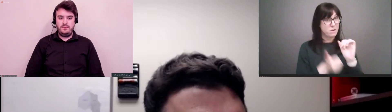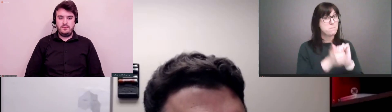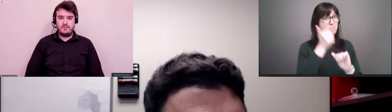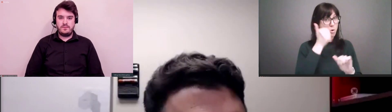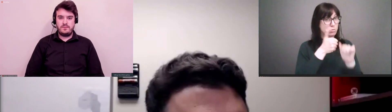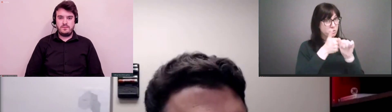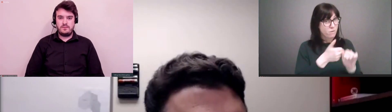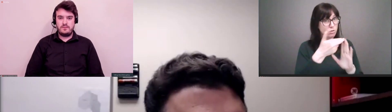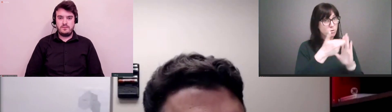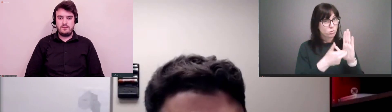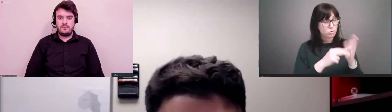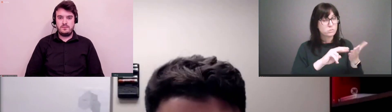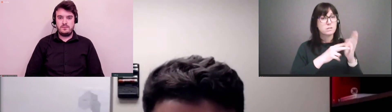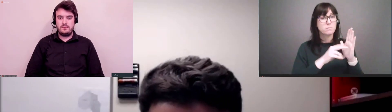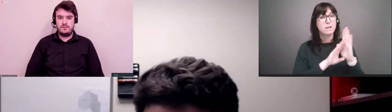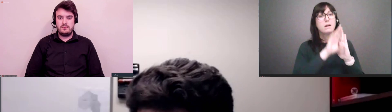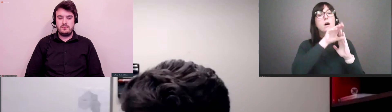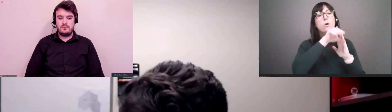drive this down.